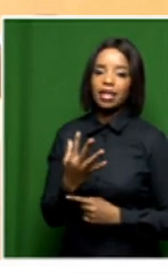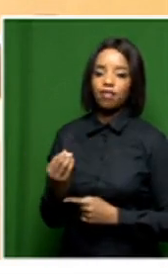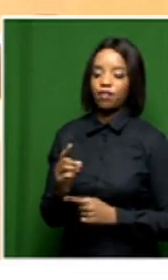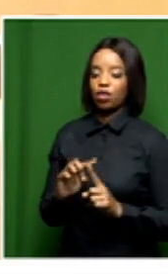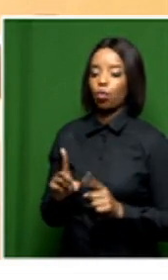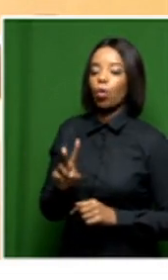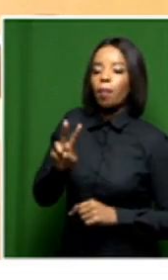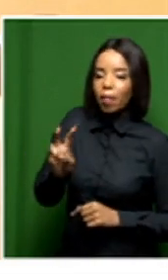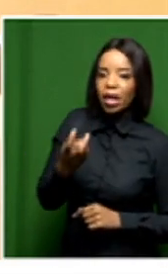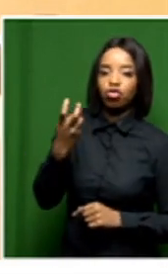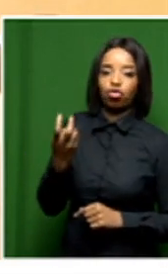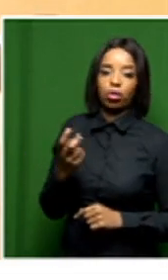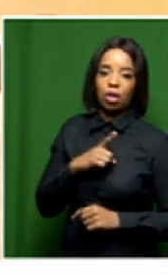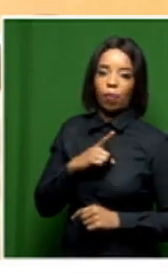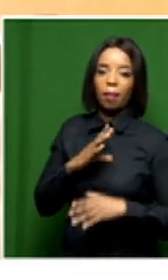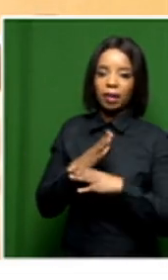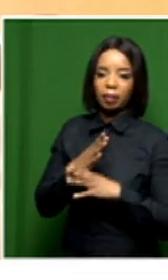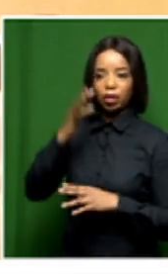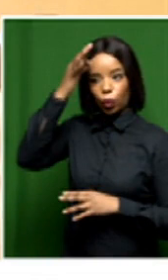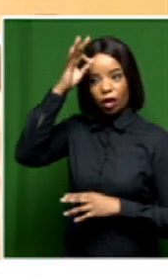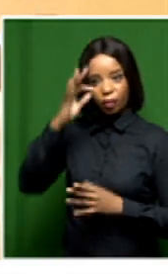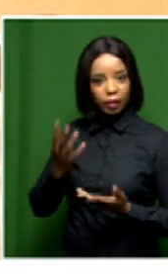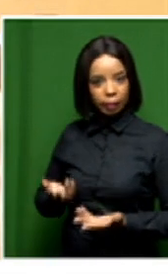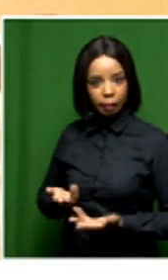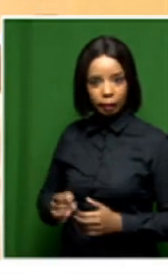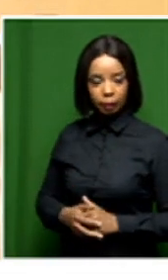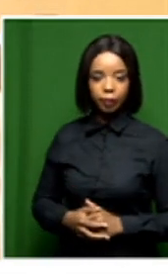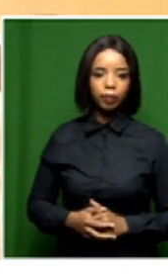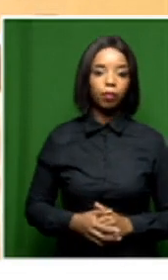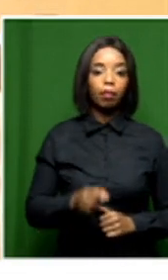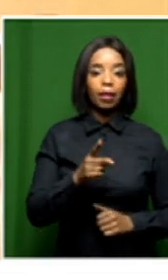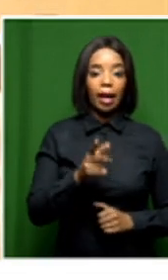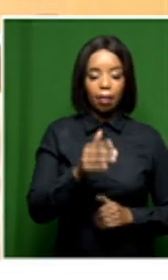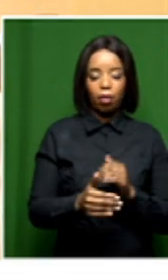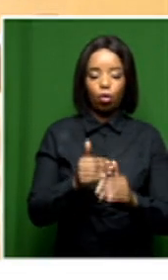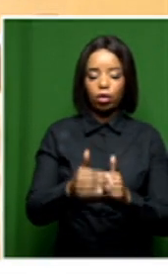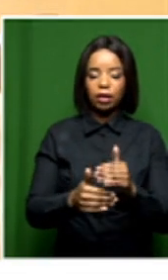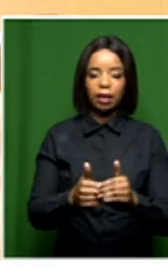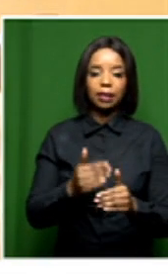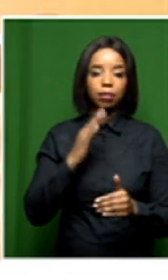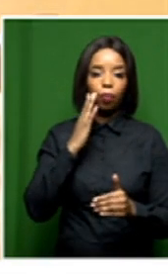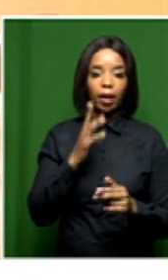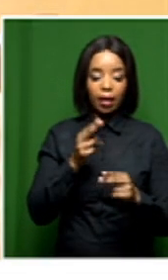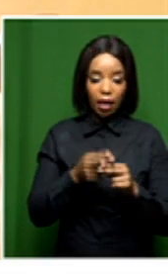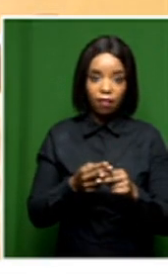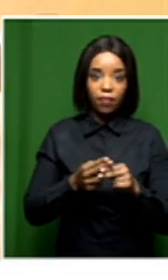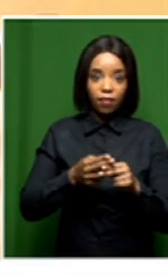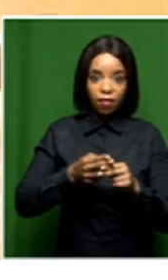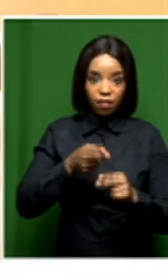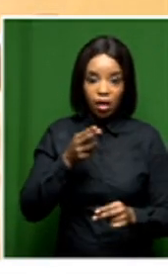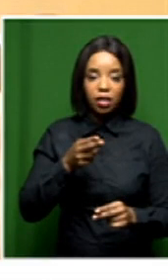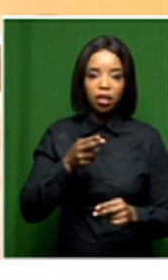money, basically? When the process is finalized, we cannot obviously have